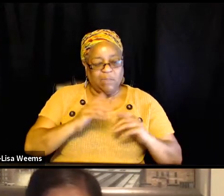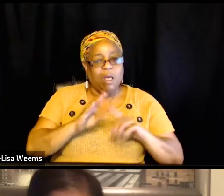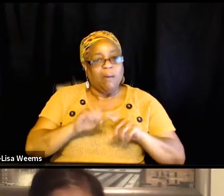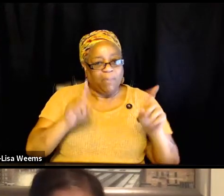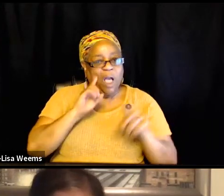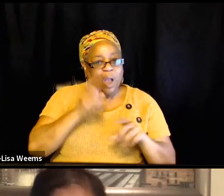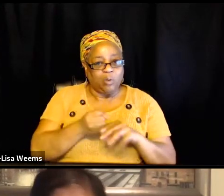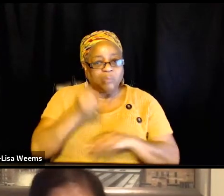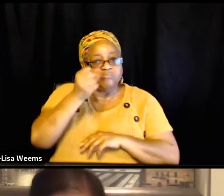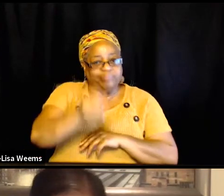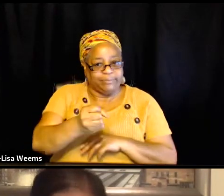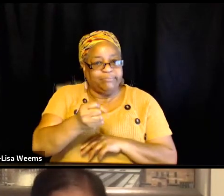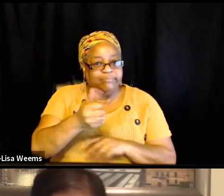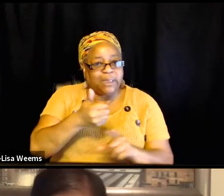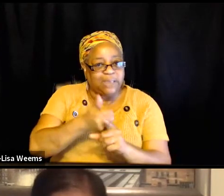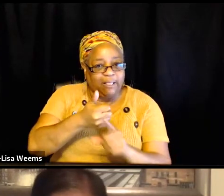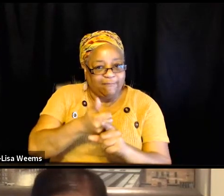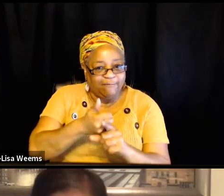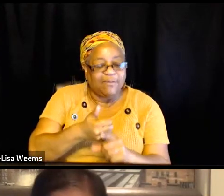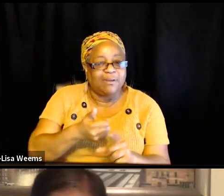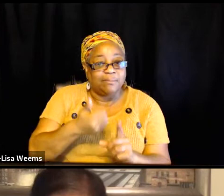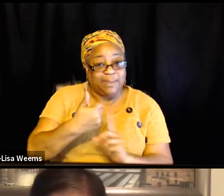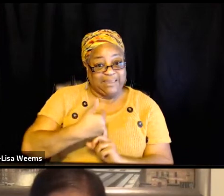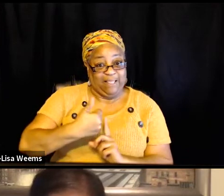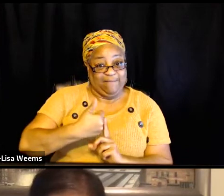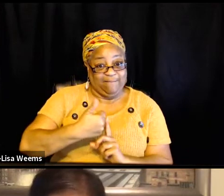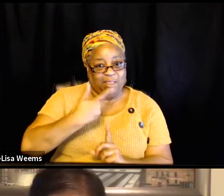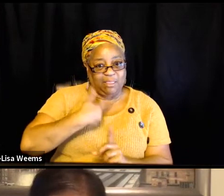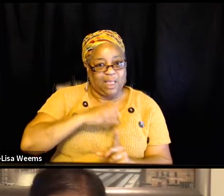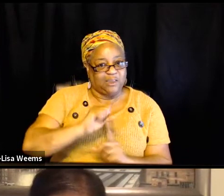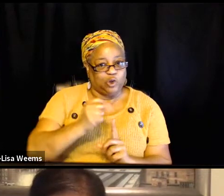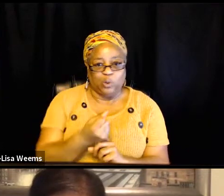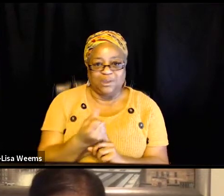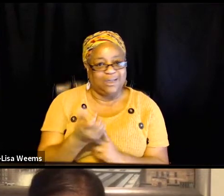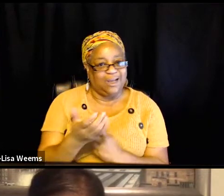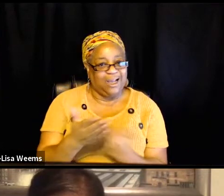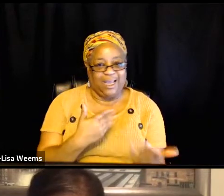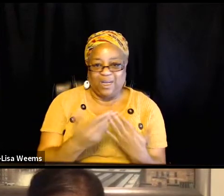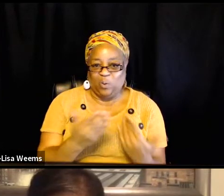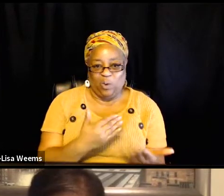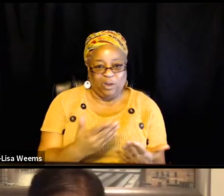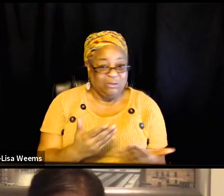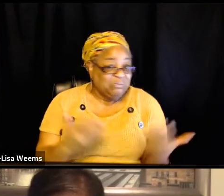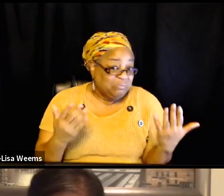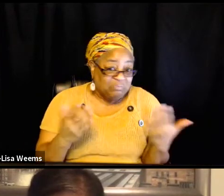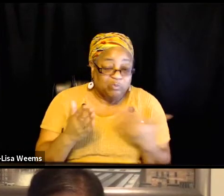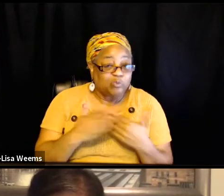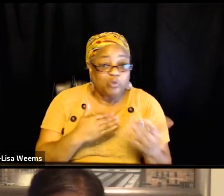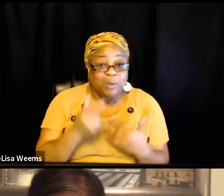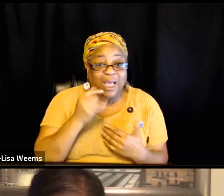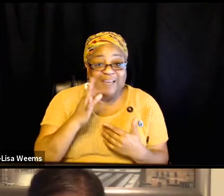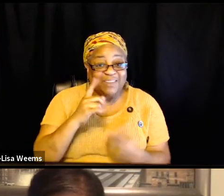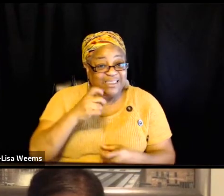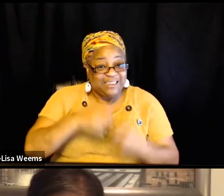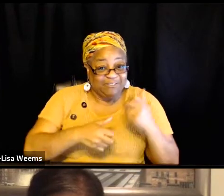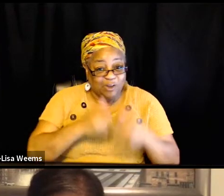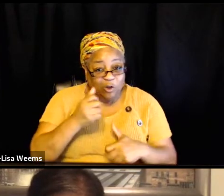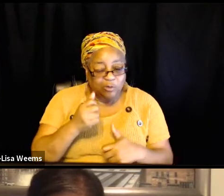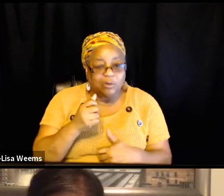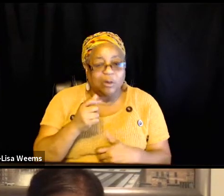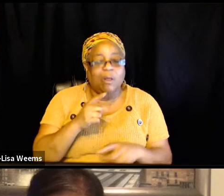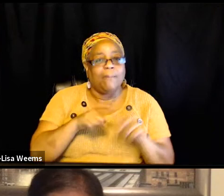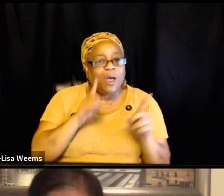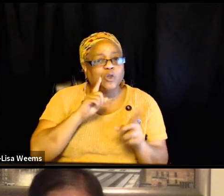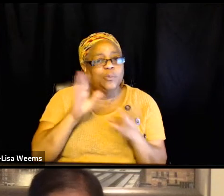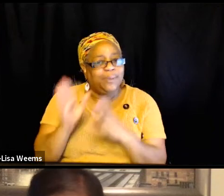is unpredictable, that is difficult, you know, but to plan and to try to have a